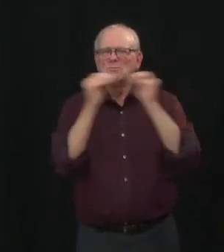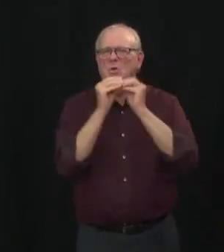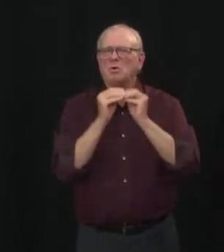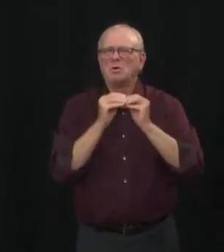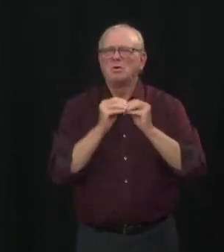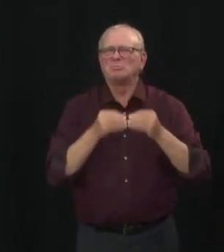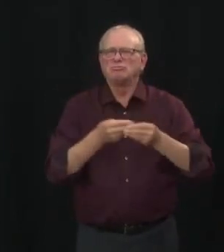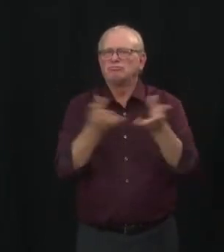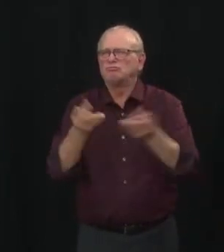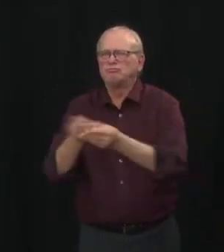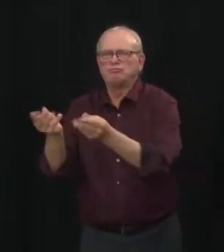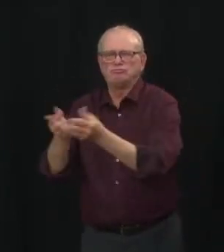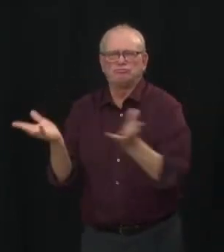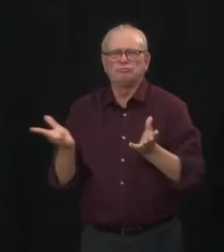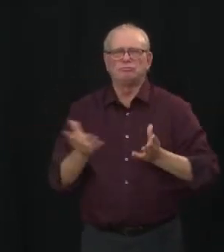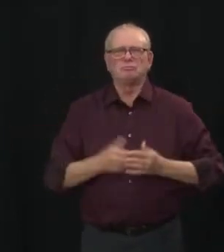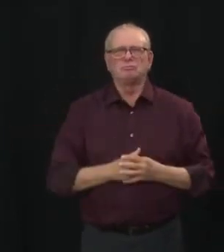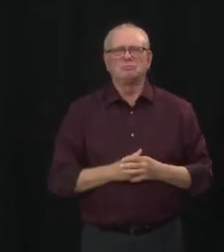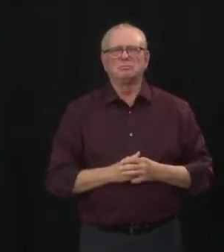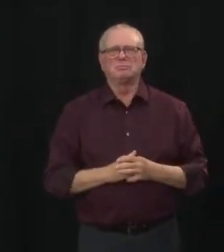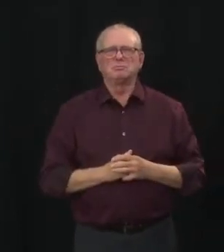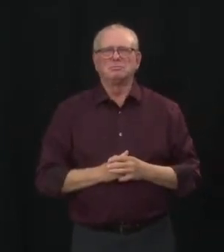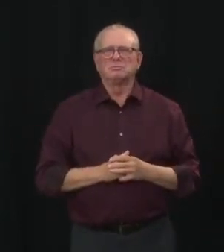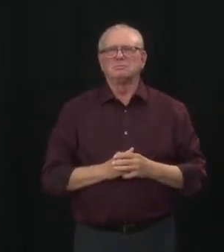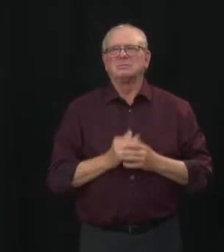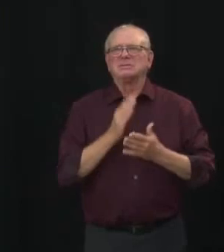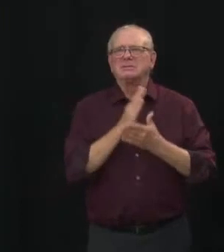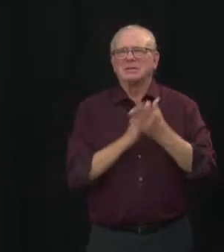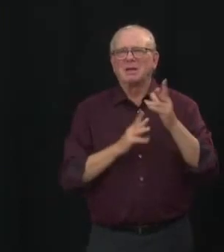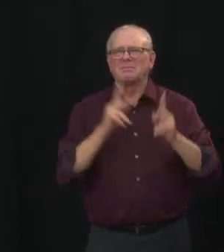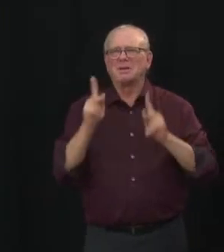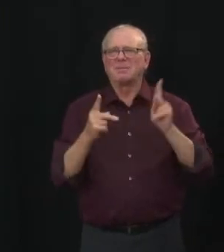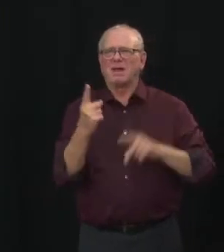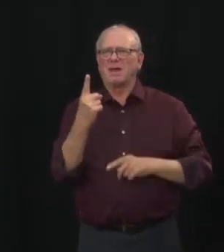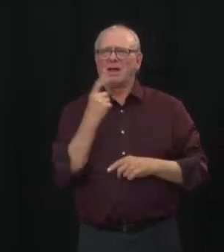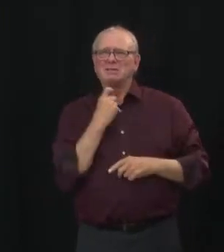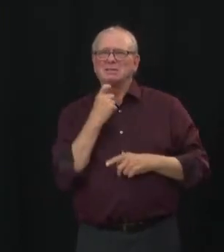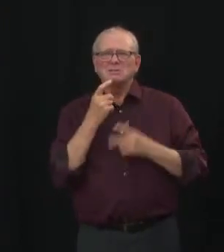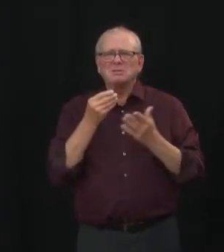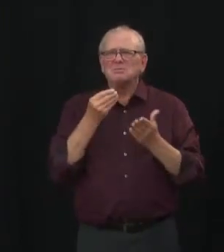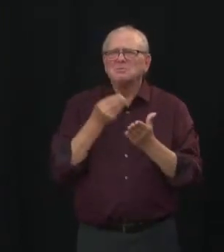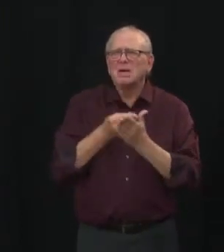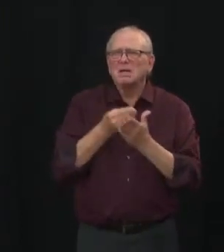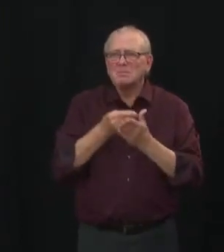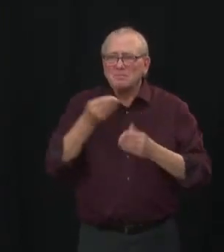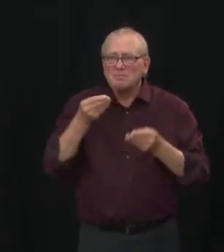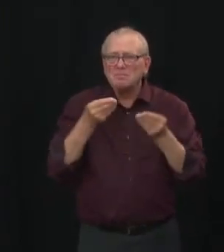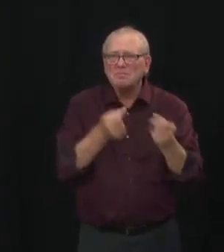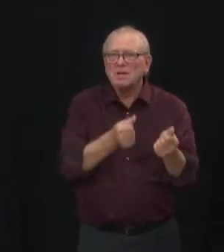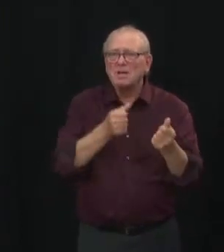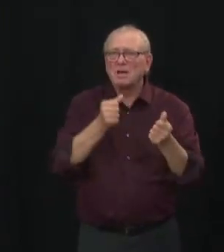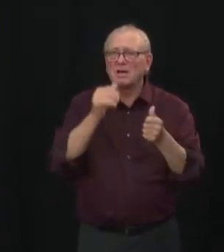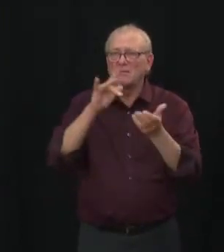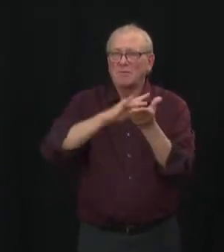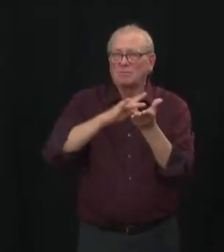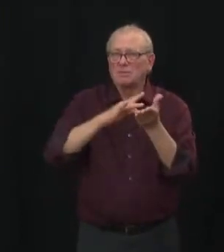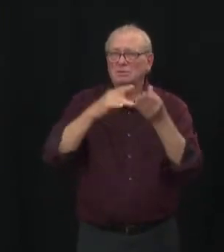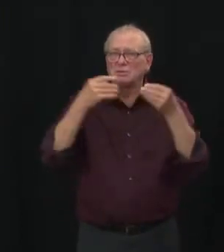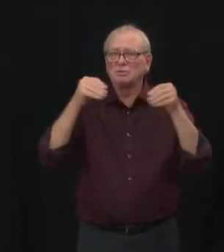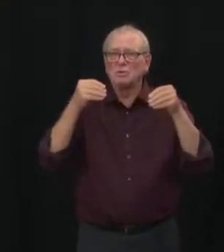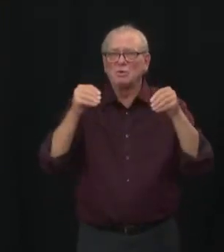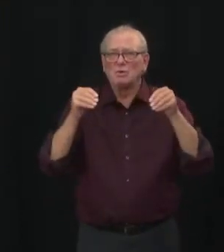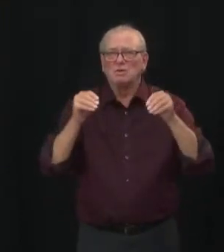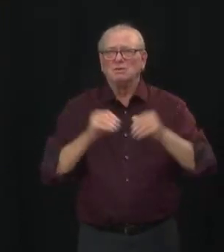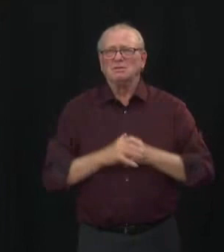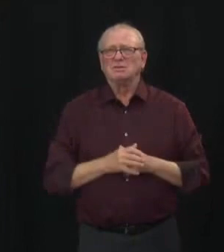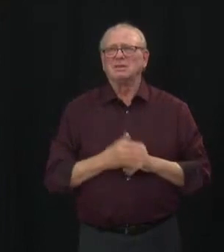questions about changes to compensation for pharmacies. Last month, we changed the compensation model for rapid test kits from $5